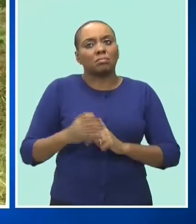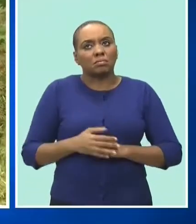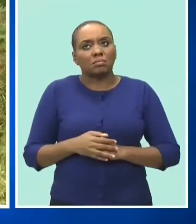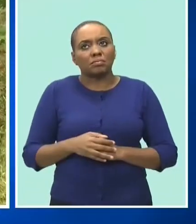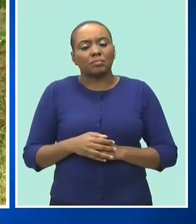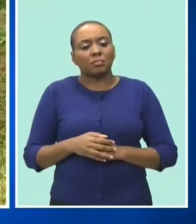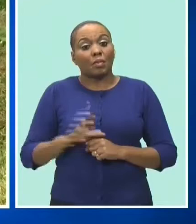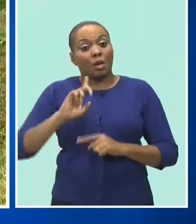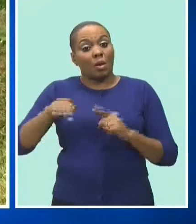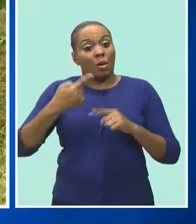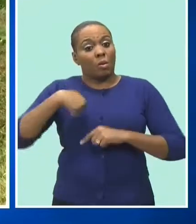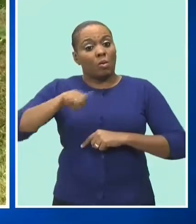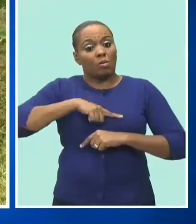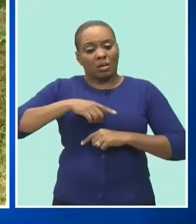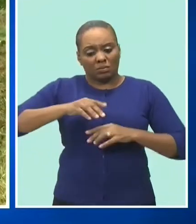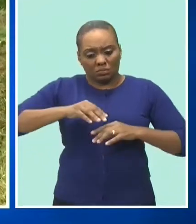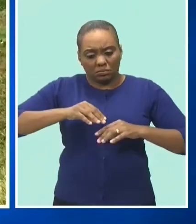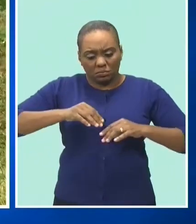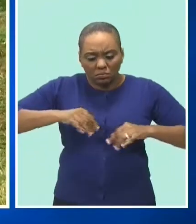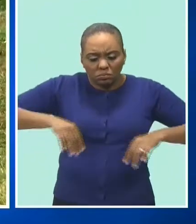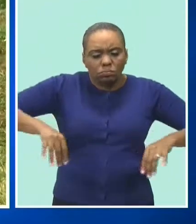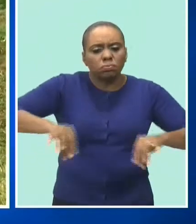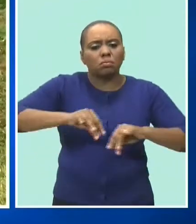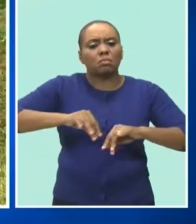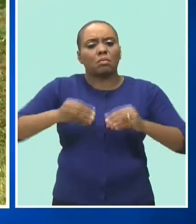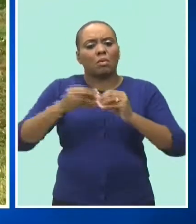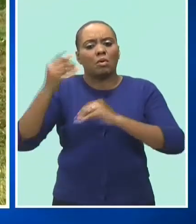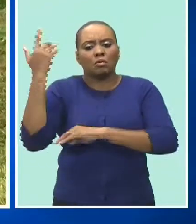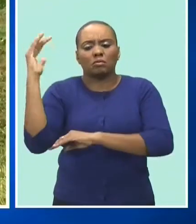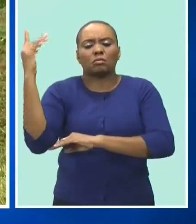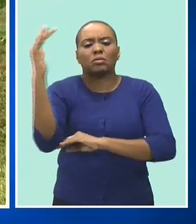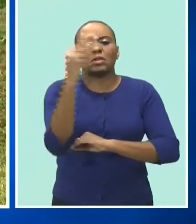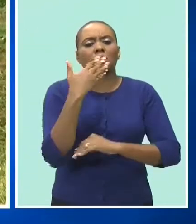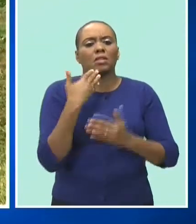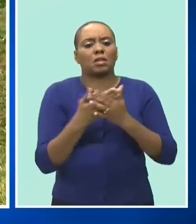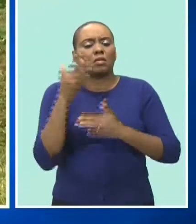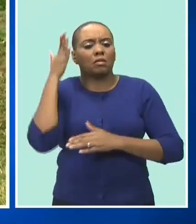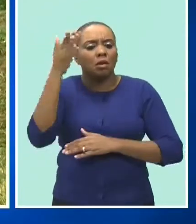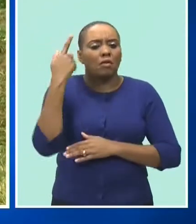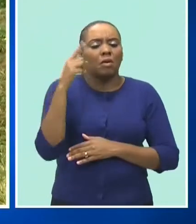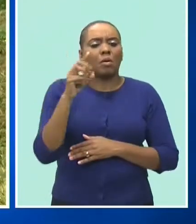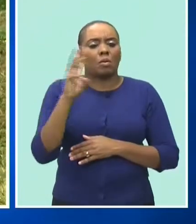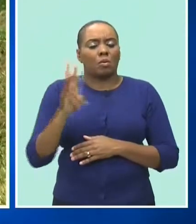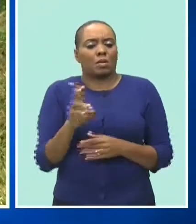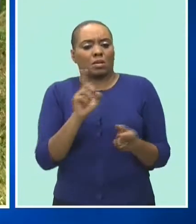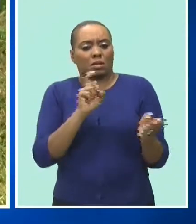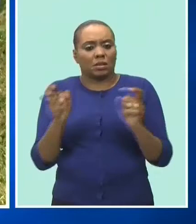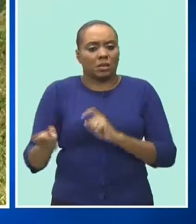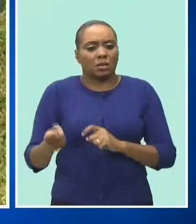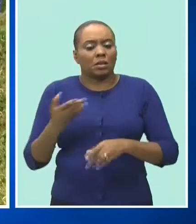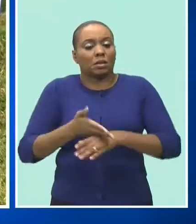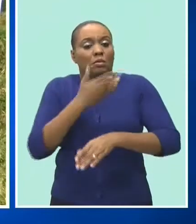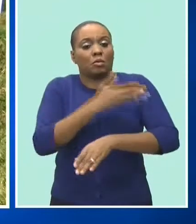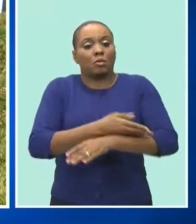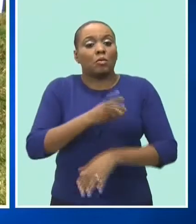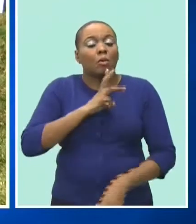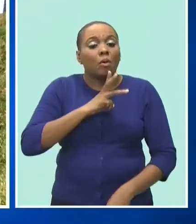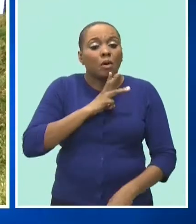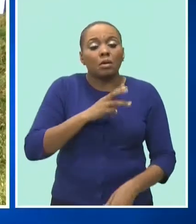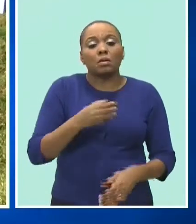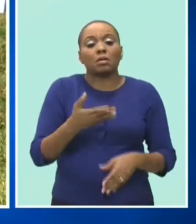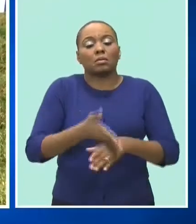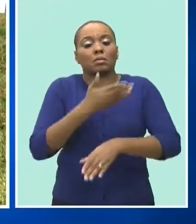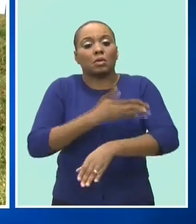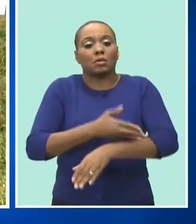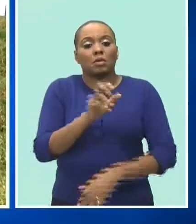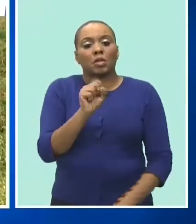more trees, we're building a secure future to combat climate change and also to improve our soil and our water retention,